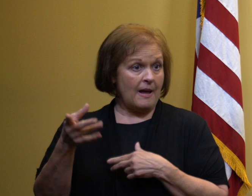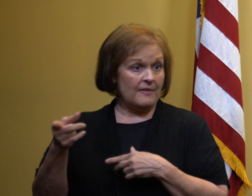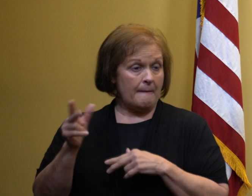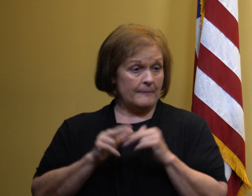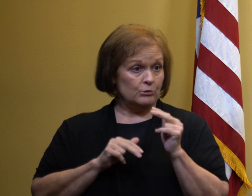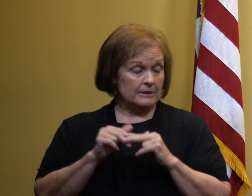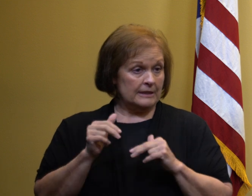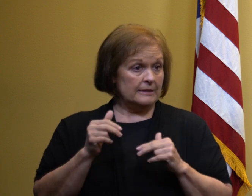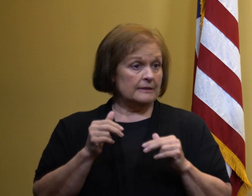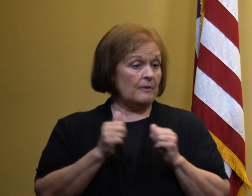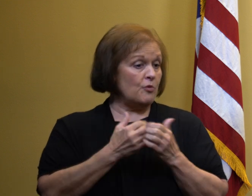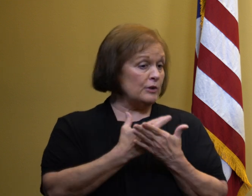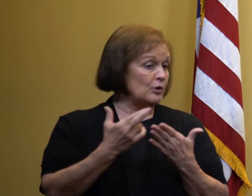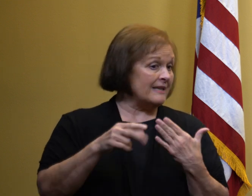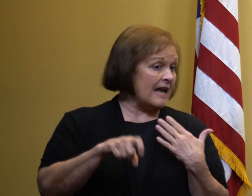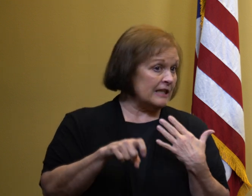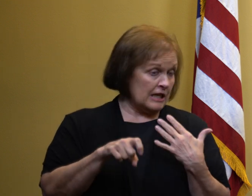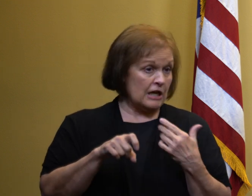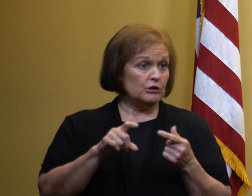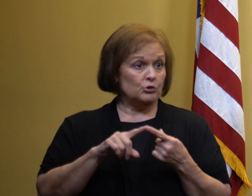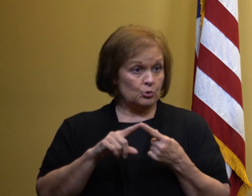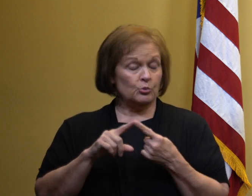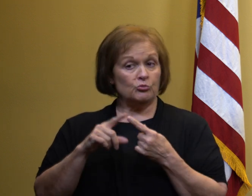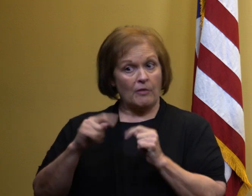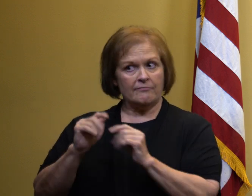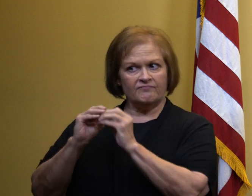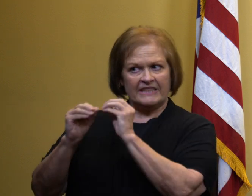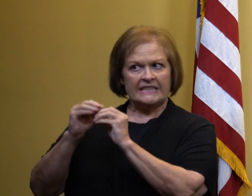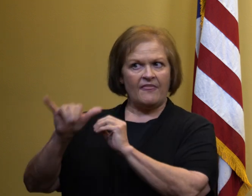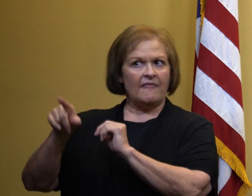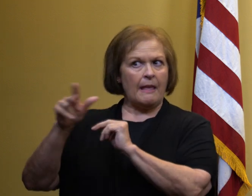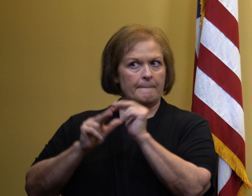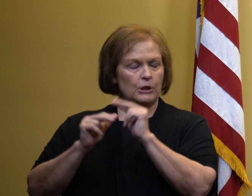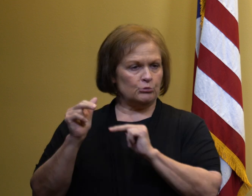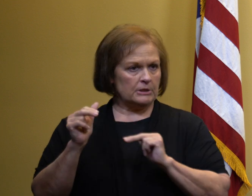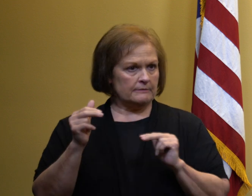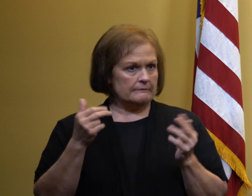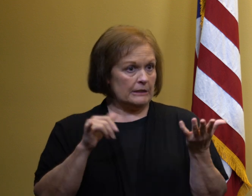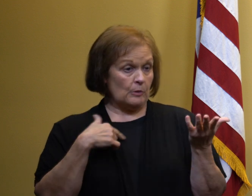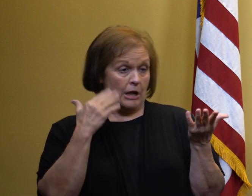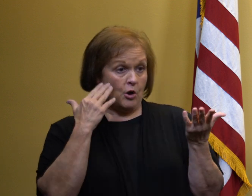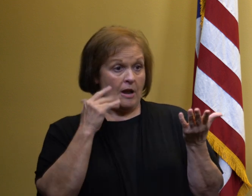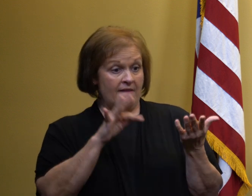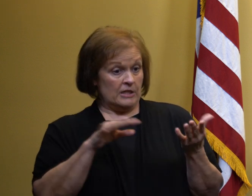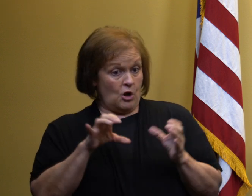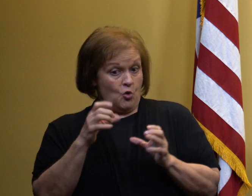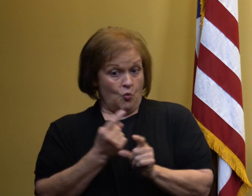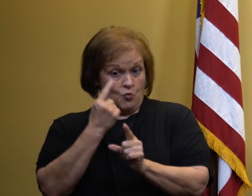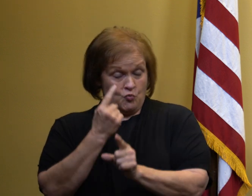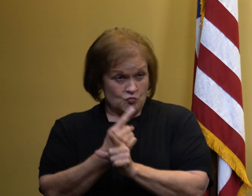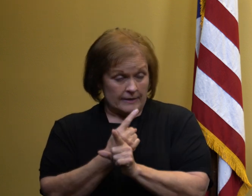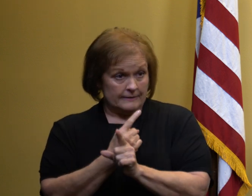the resources necessary to trigger a redevelopment. That's what I do know. If done appropriately